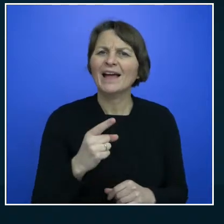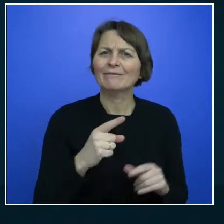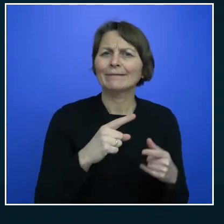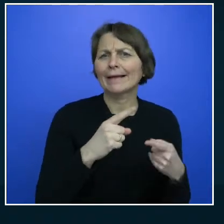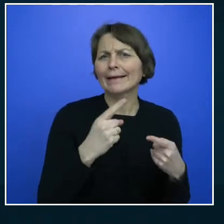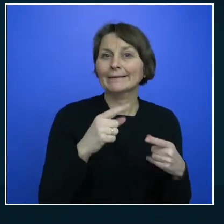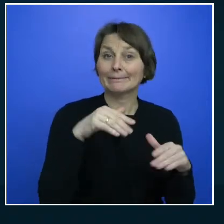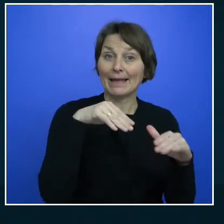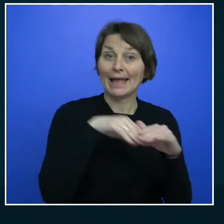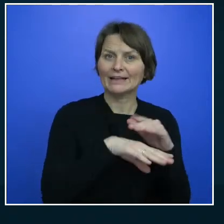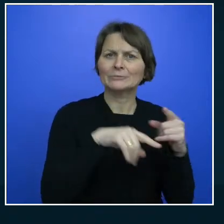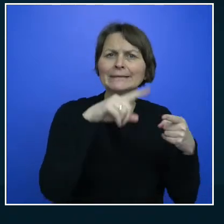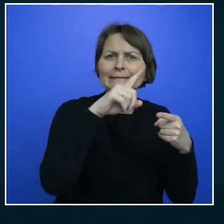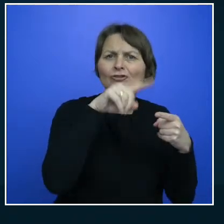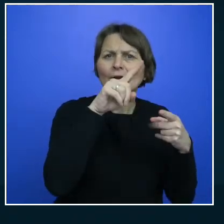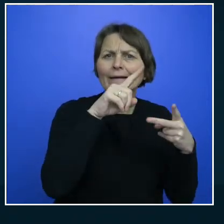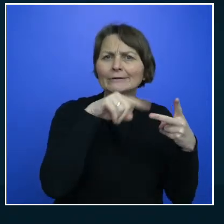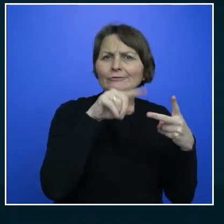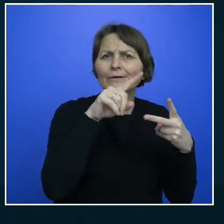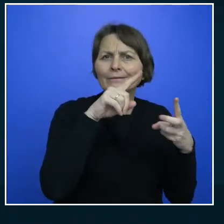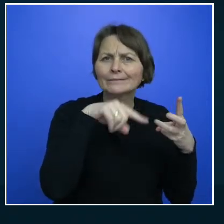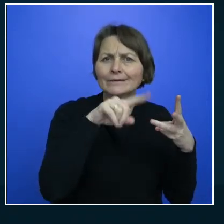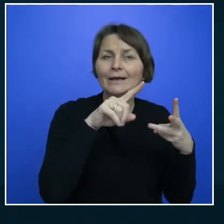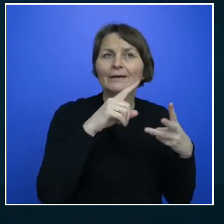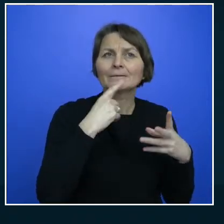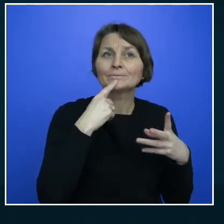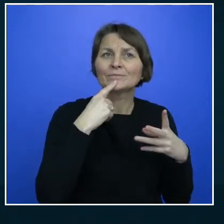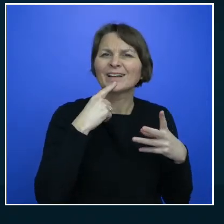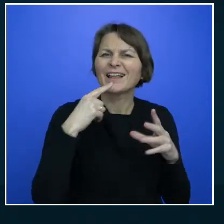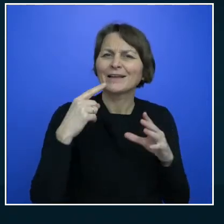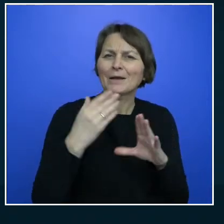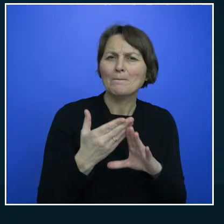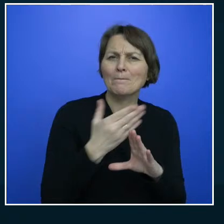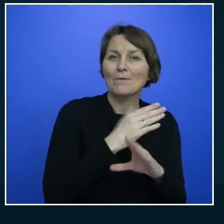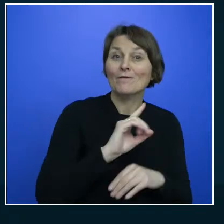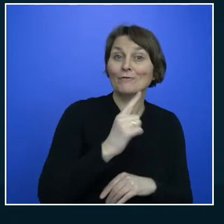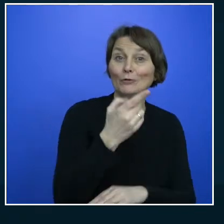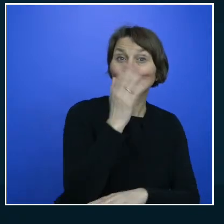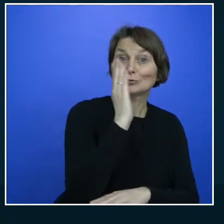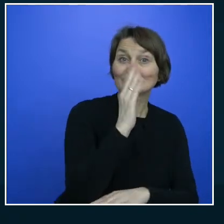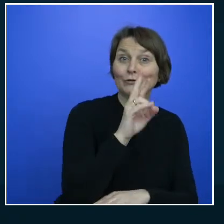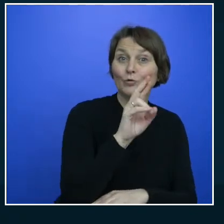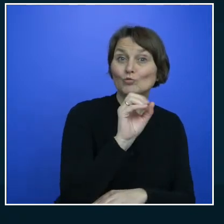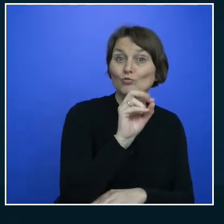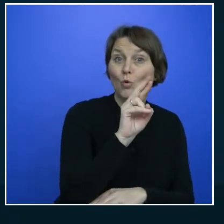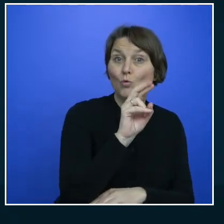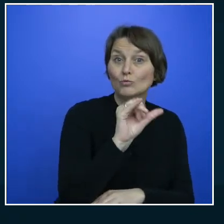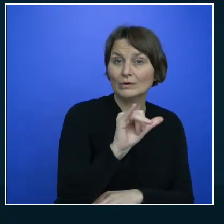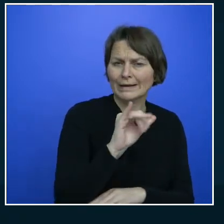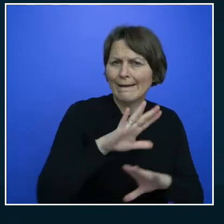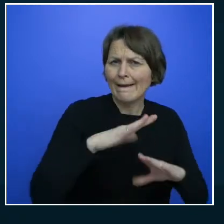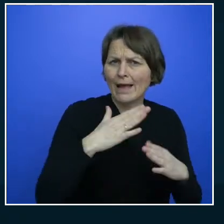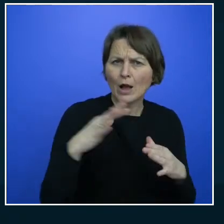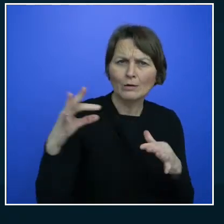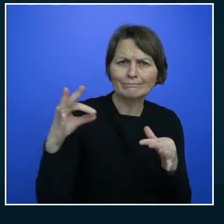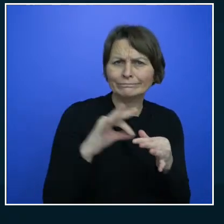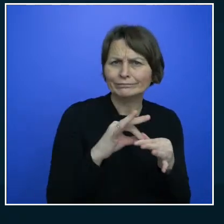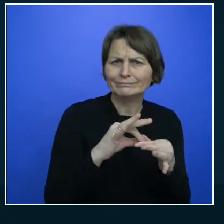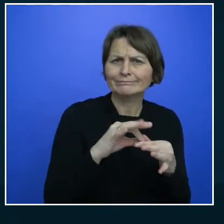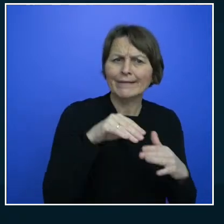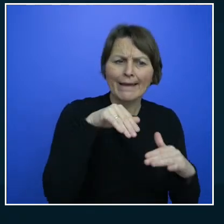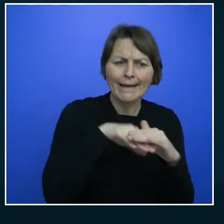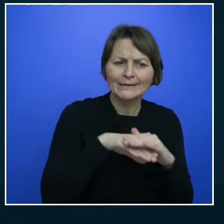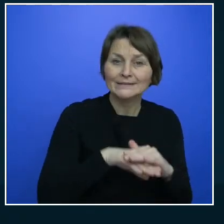an issue? Is this to tie it back to Rory's session? Maybe I have to look into it. That